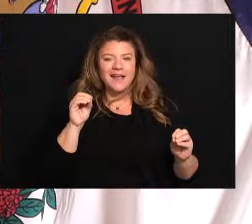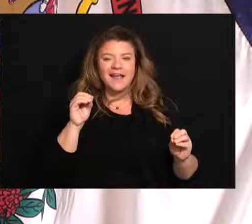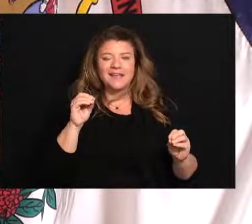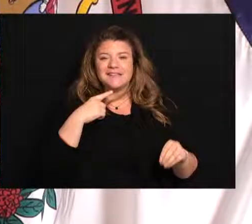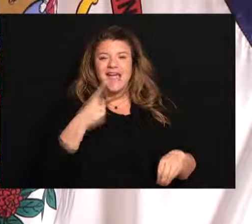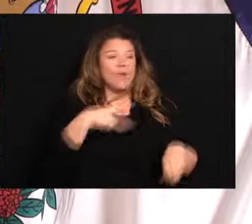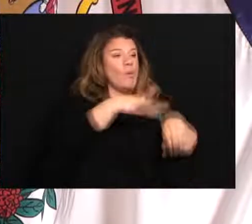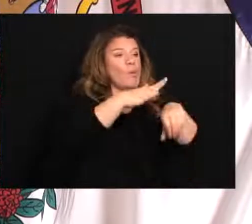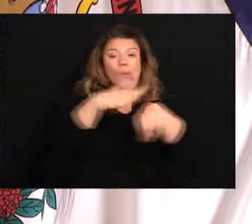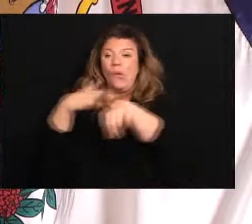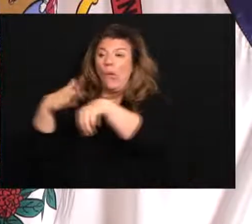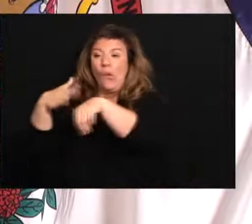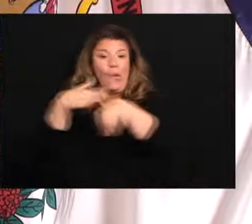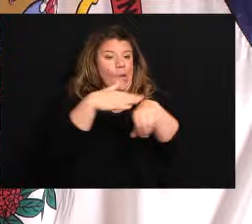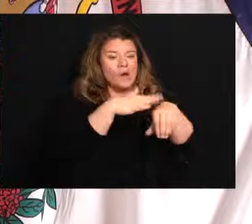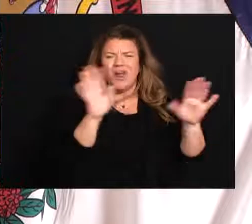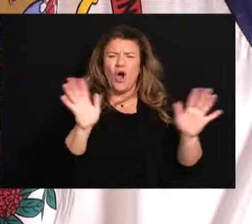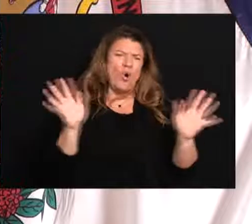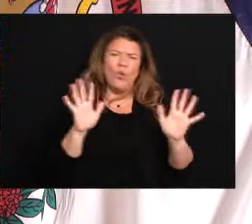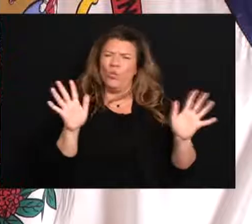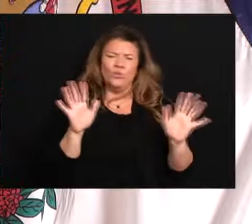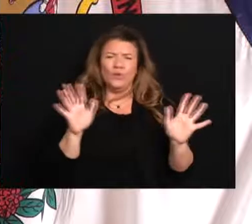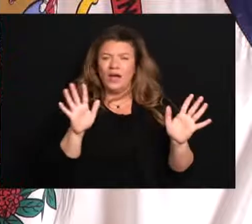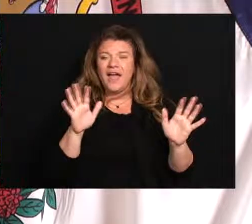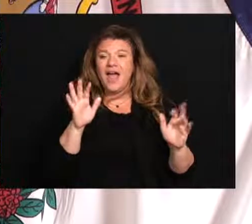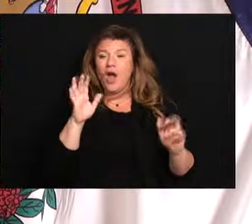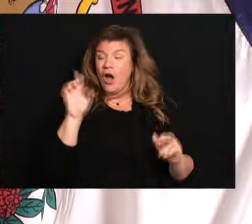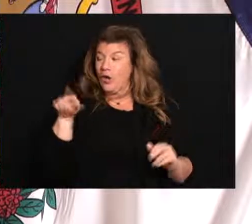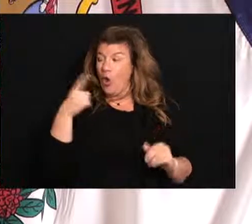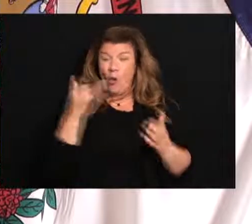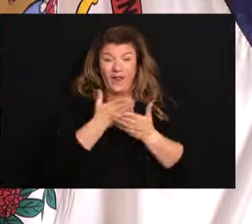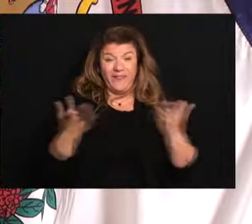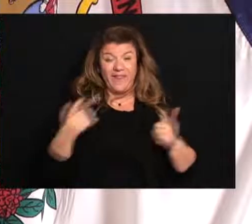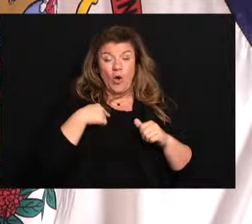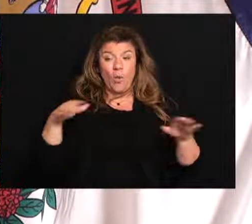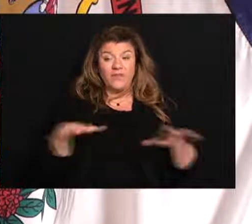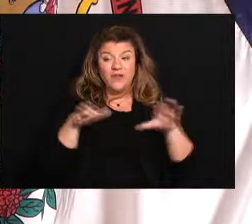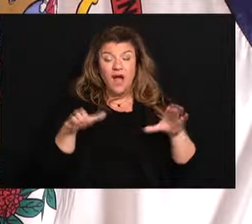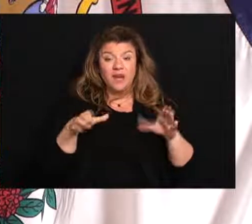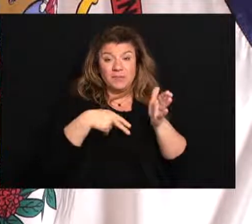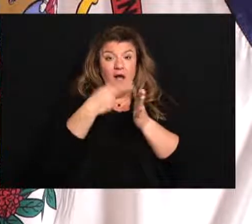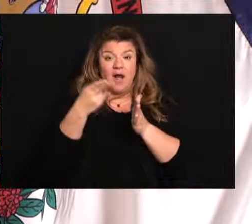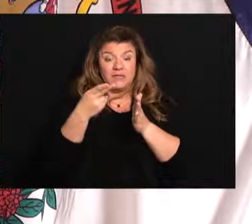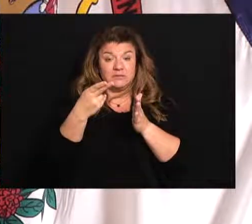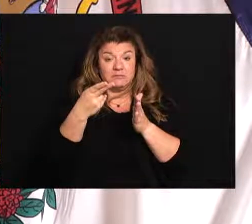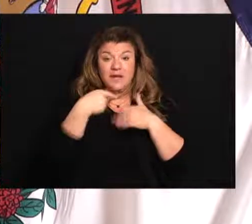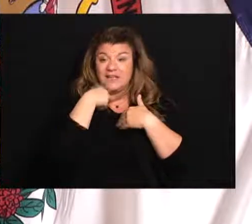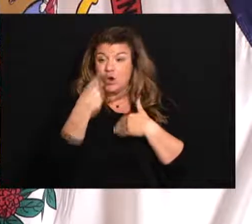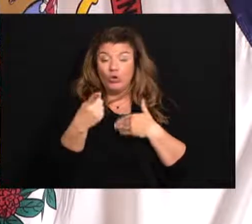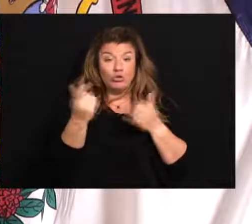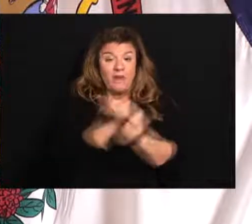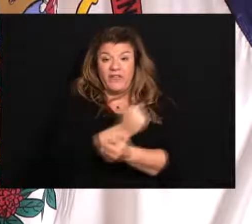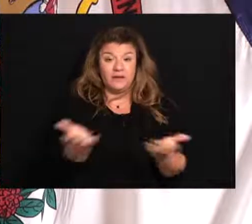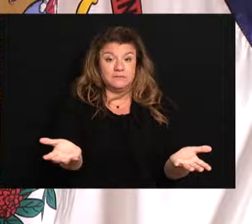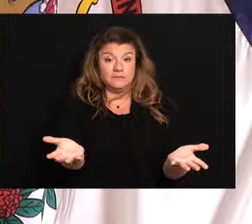alarm. Nobody's done that ever. All we've done is just tell you the flat truth. The flat truth